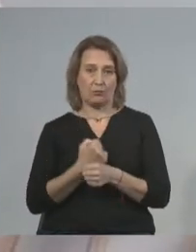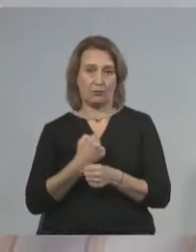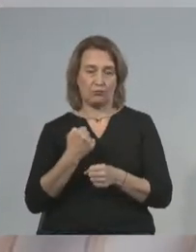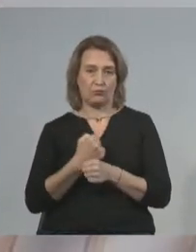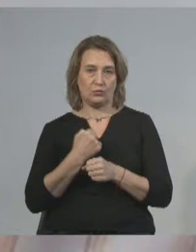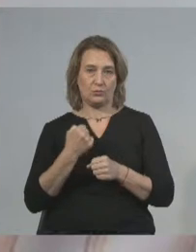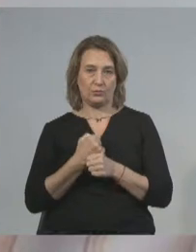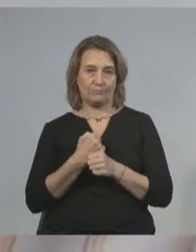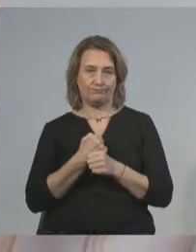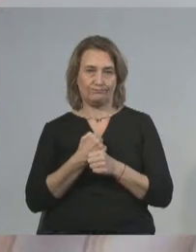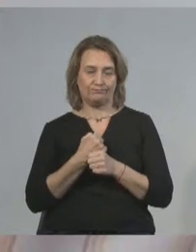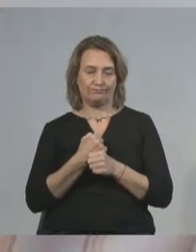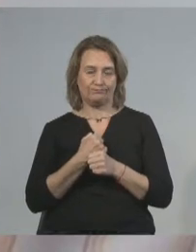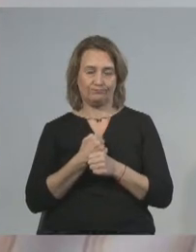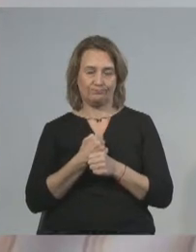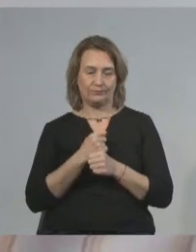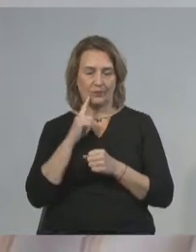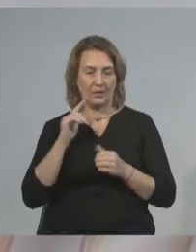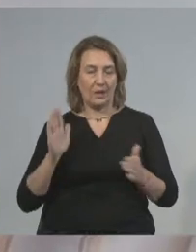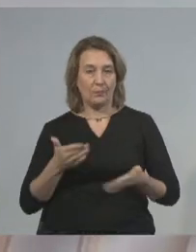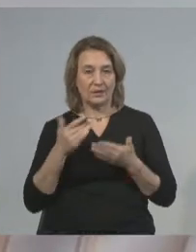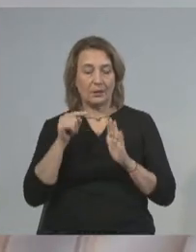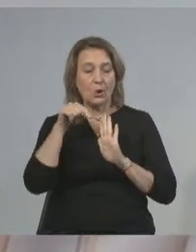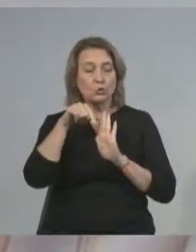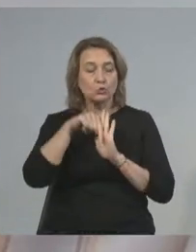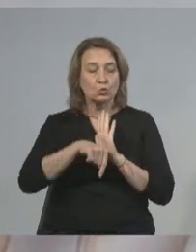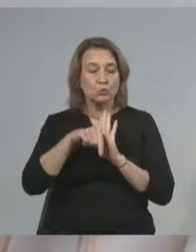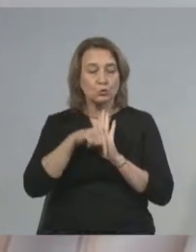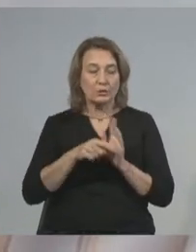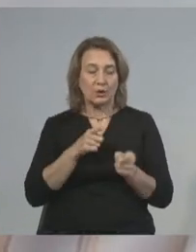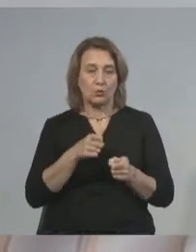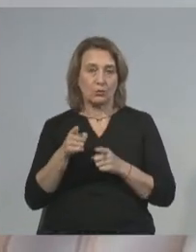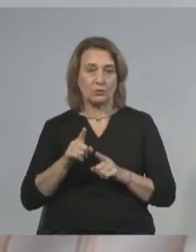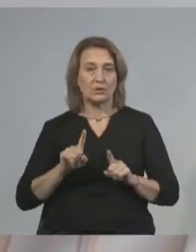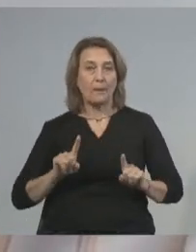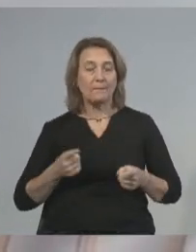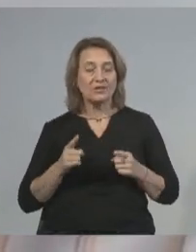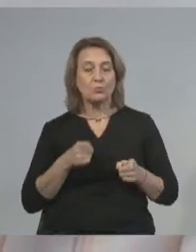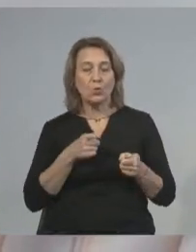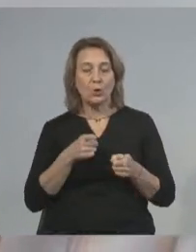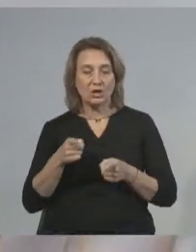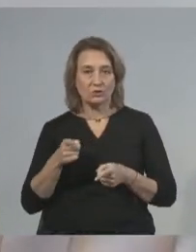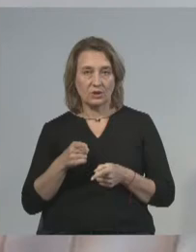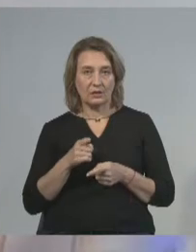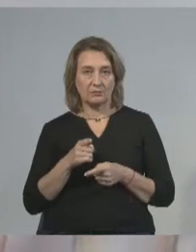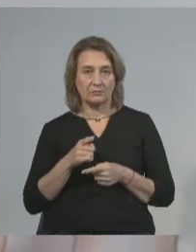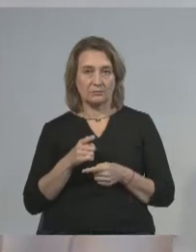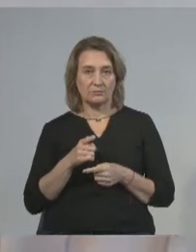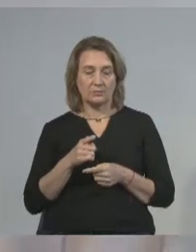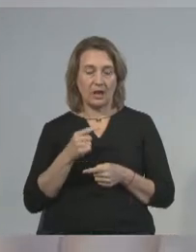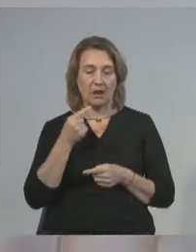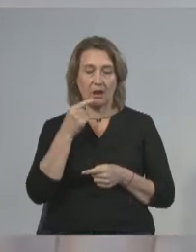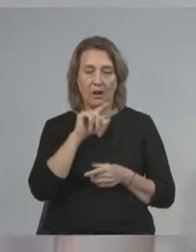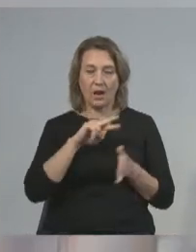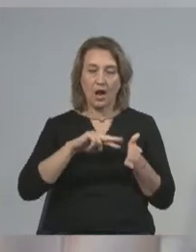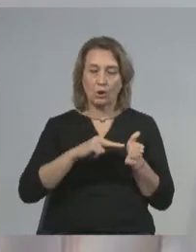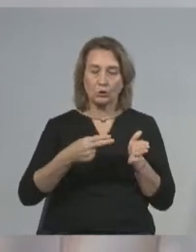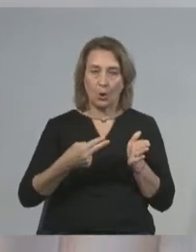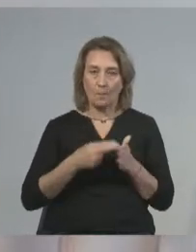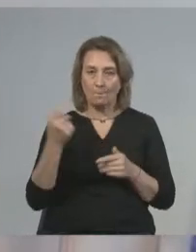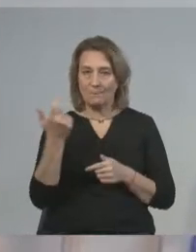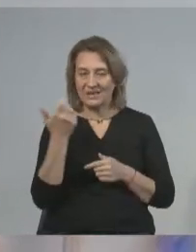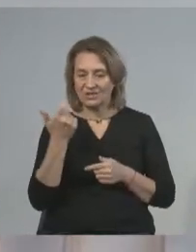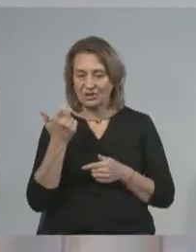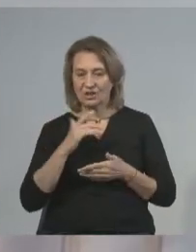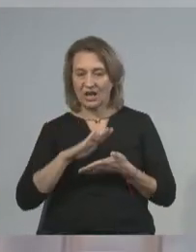to carry out work to increase awareness about the point of the threats explaining how does